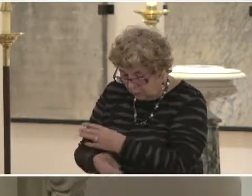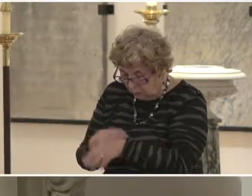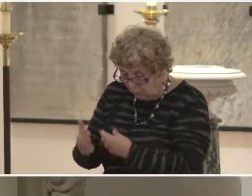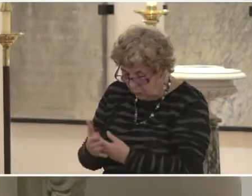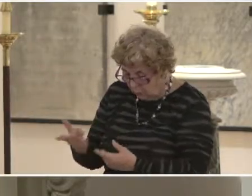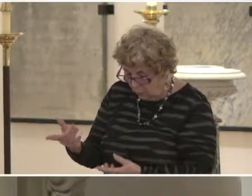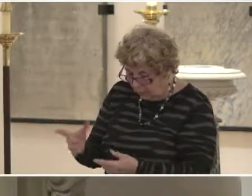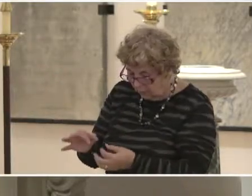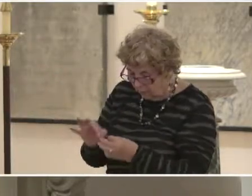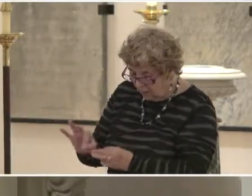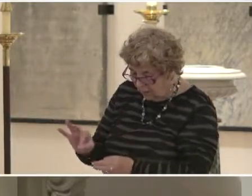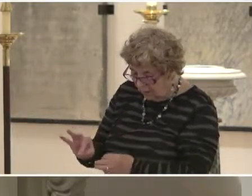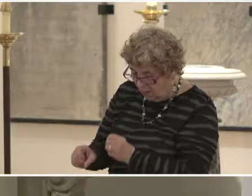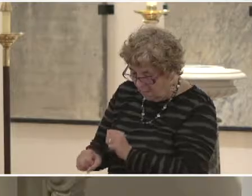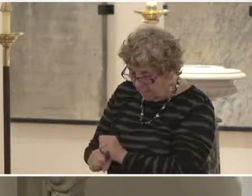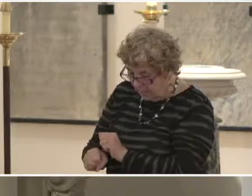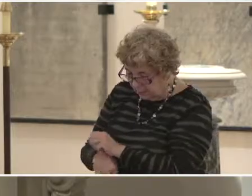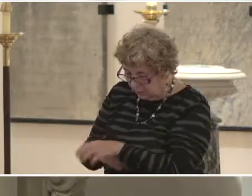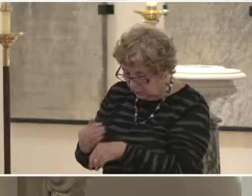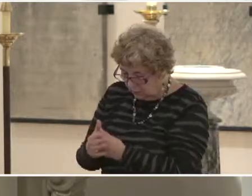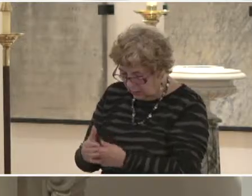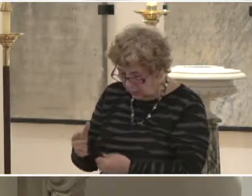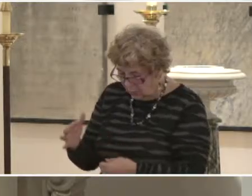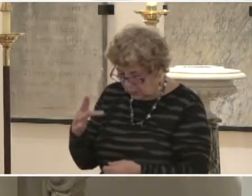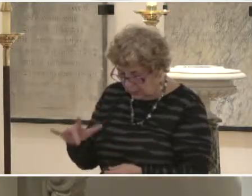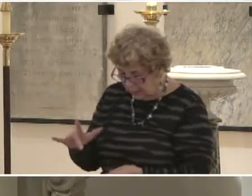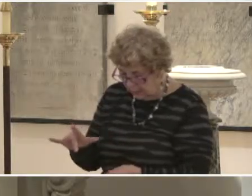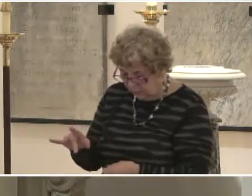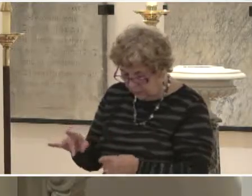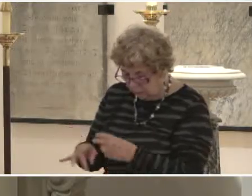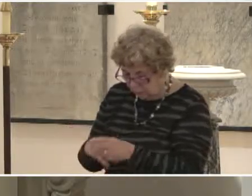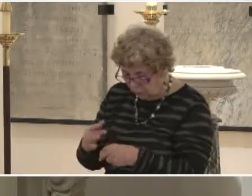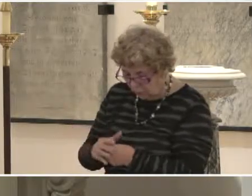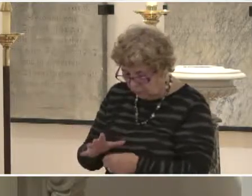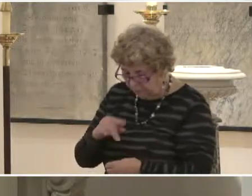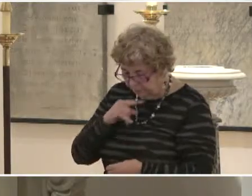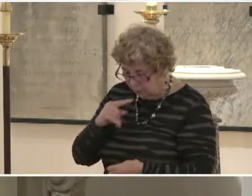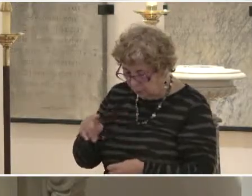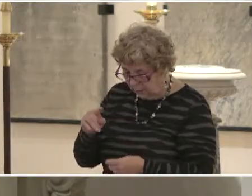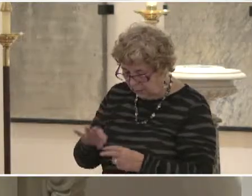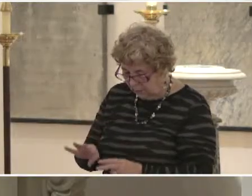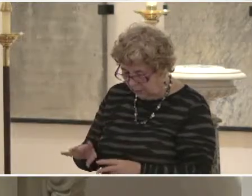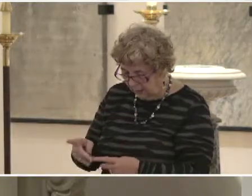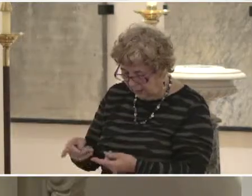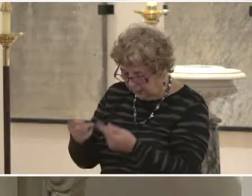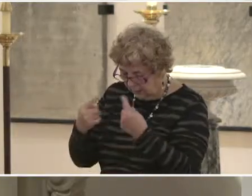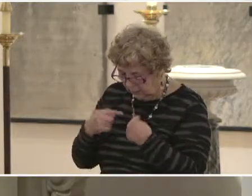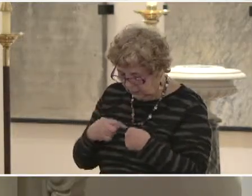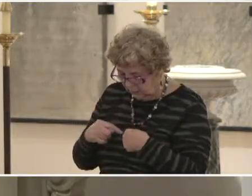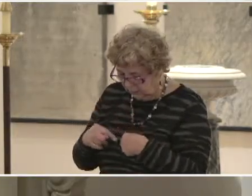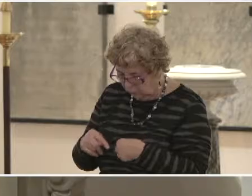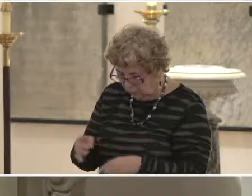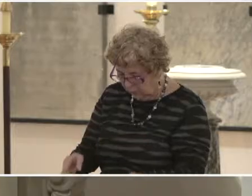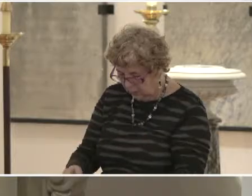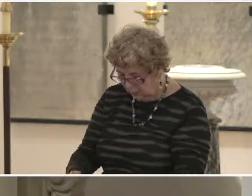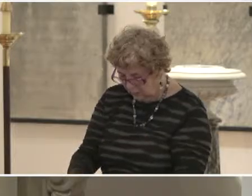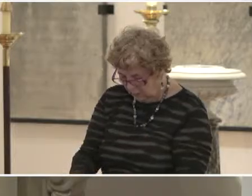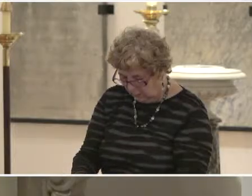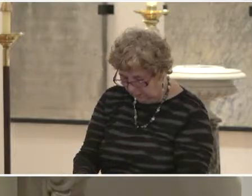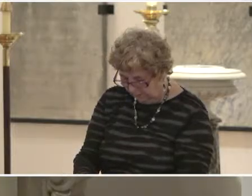And I have to admit that God's response to Teresa and Luther, to Habakkuk and the